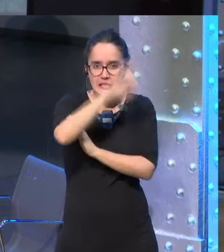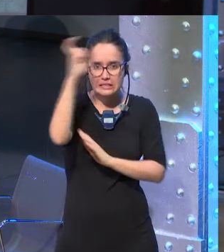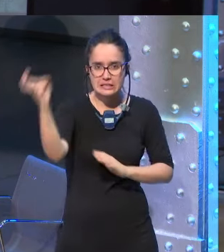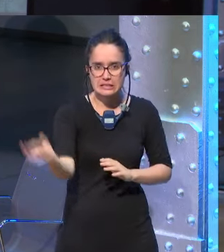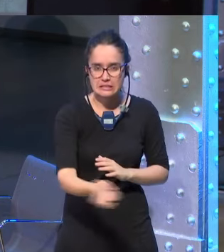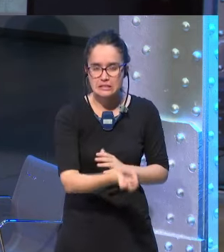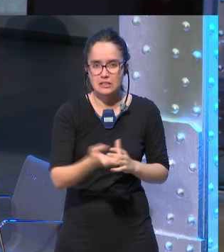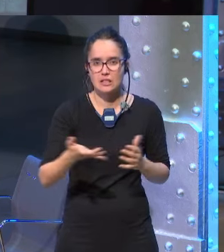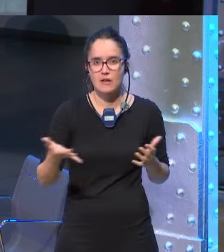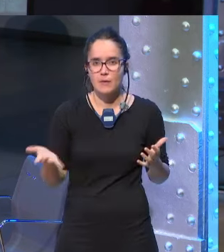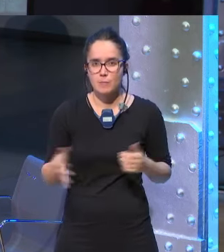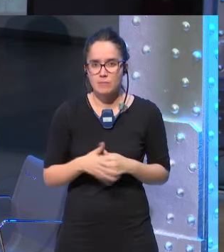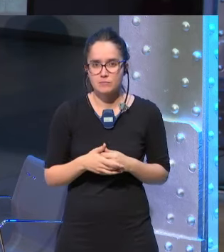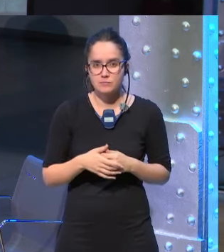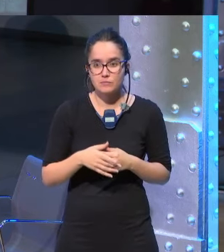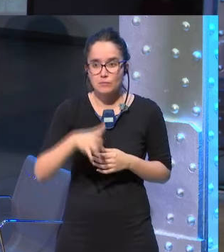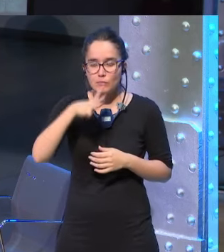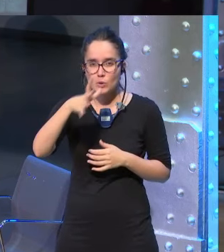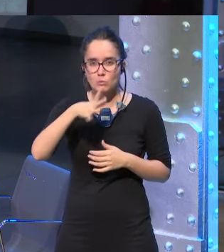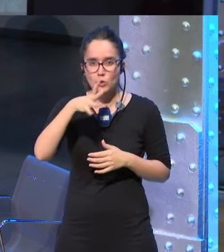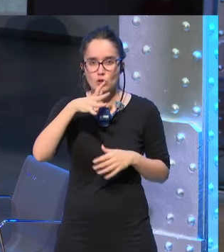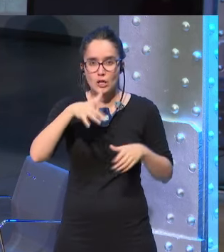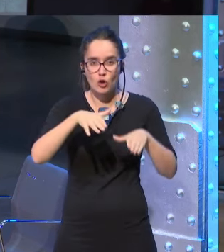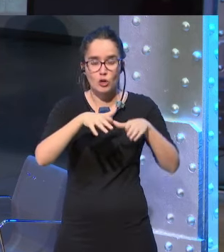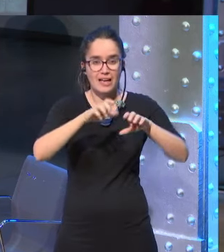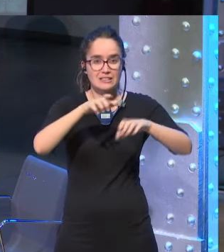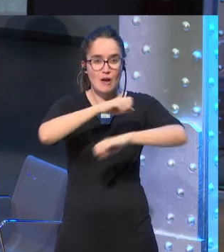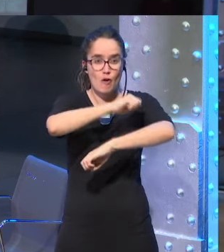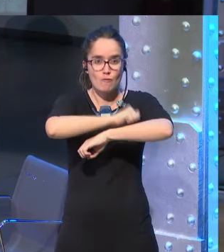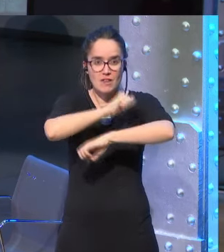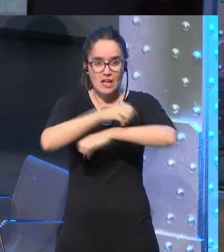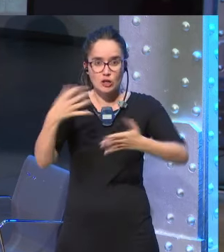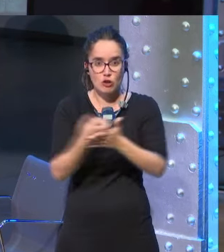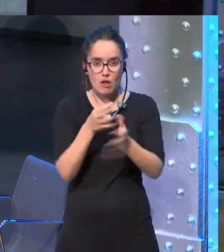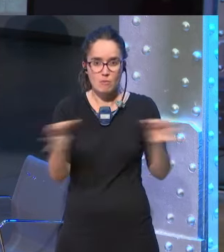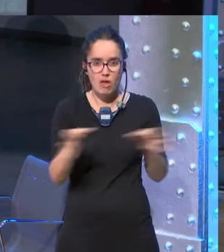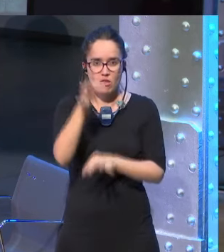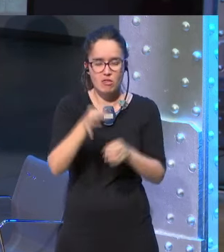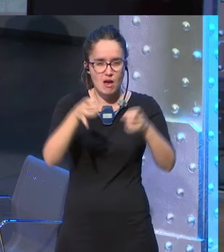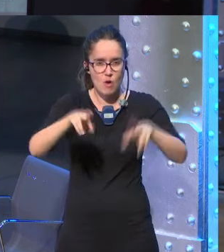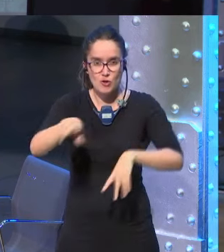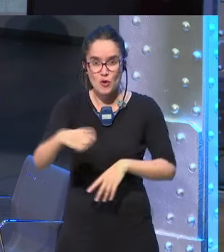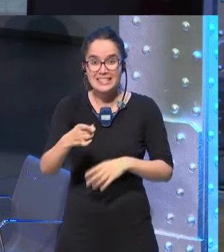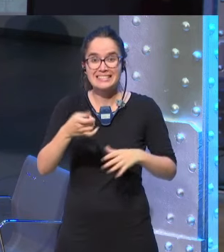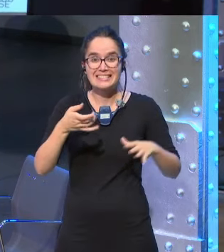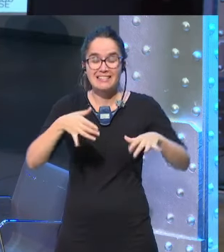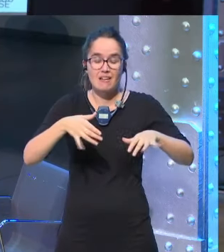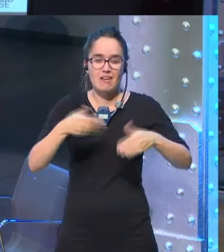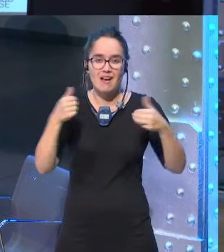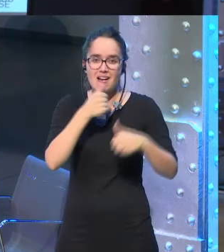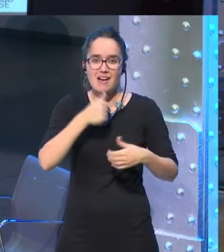because the window panels don't have all the same size and don't have all the same loads on the windows. So you can have